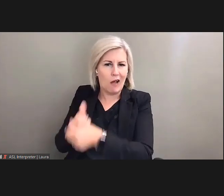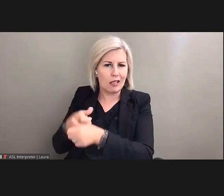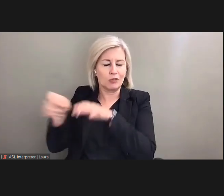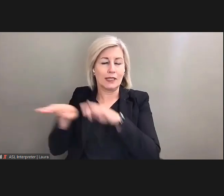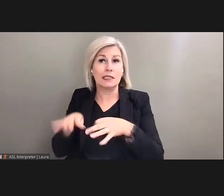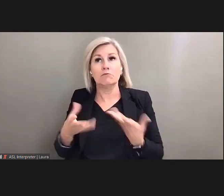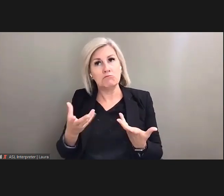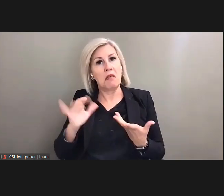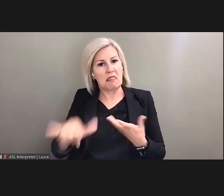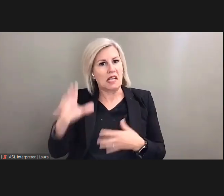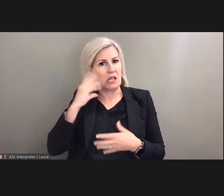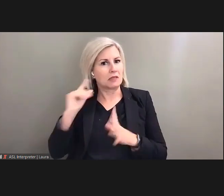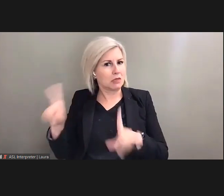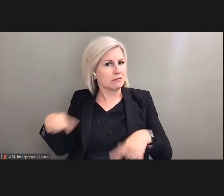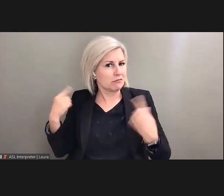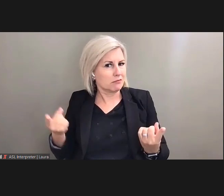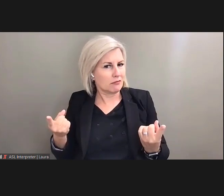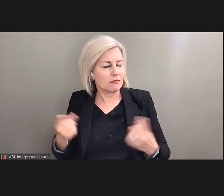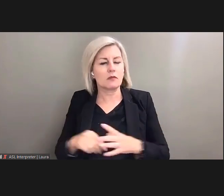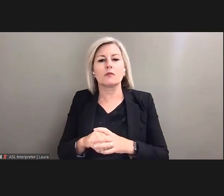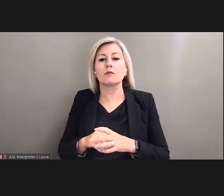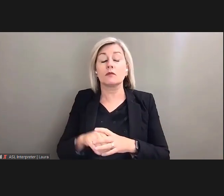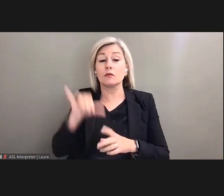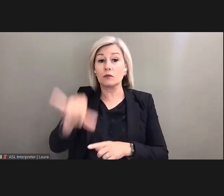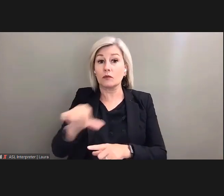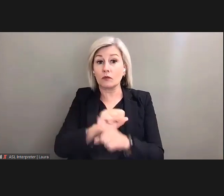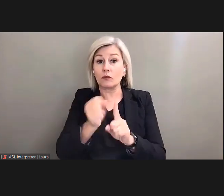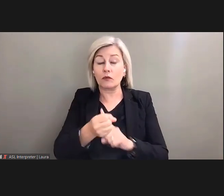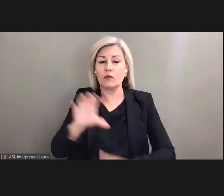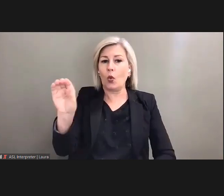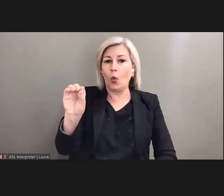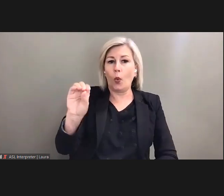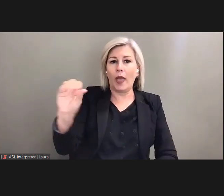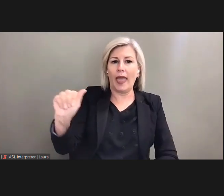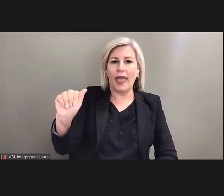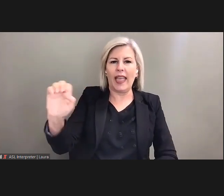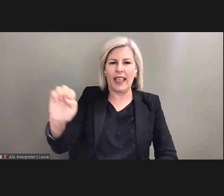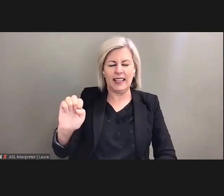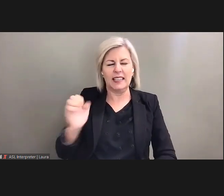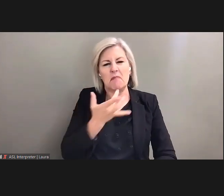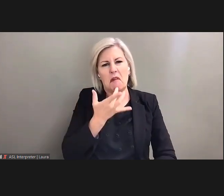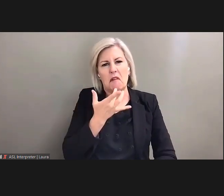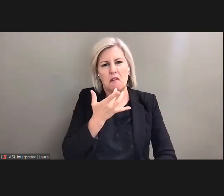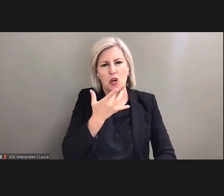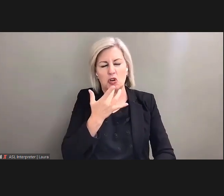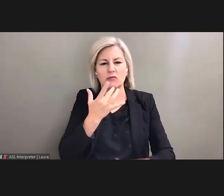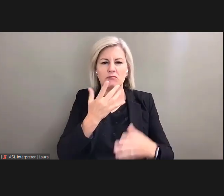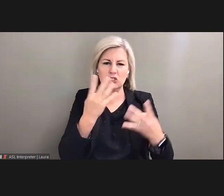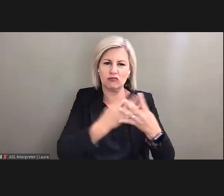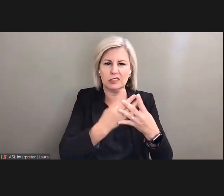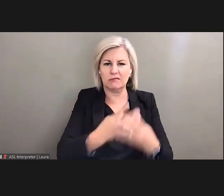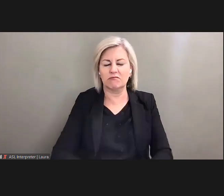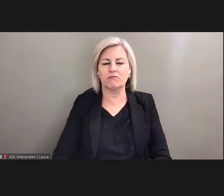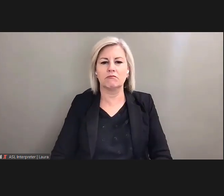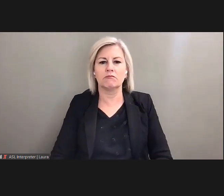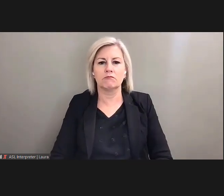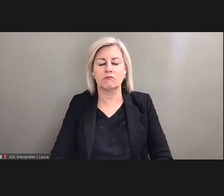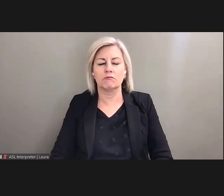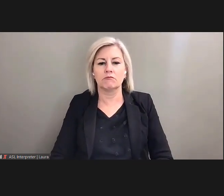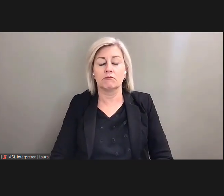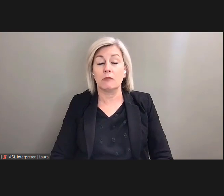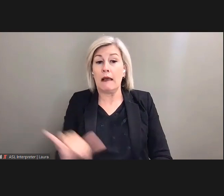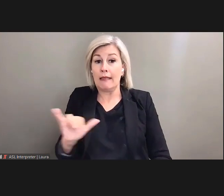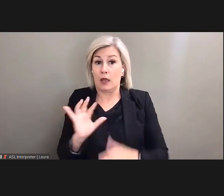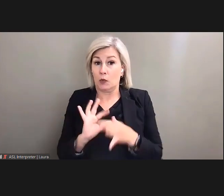experience as well. So in those instances, OAE screening is the preferred method for these children. And as we emphasized a